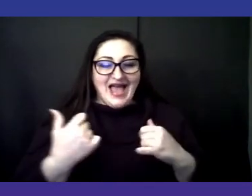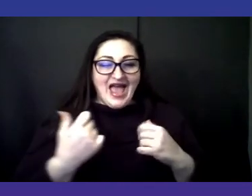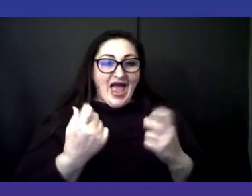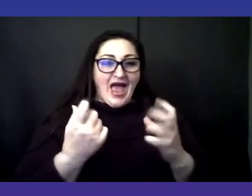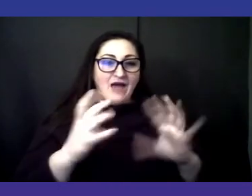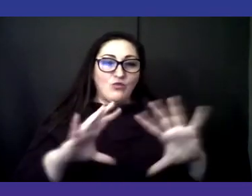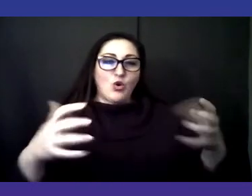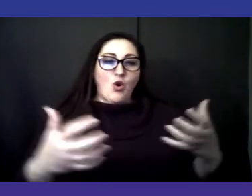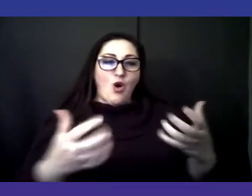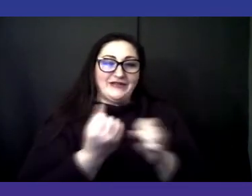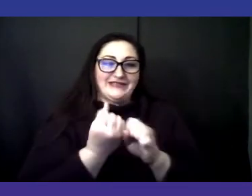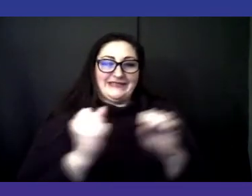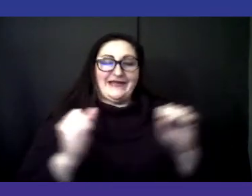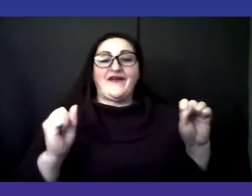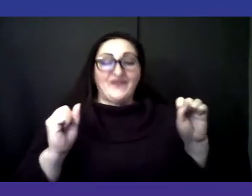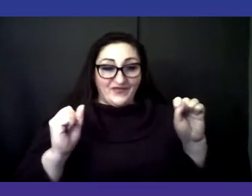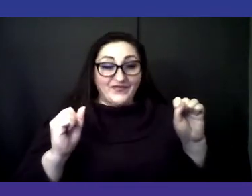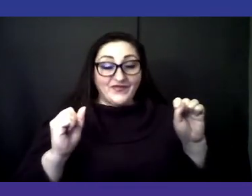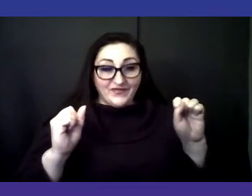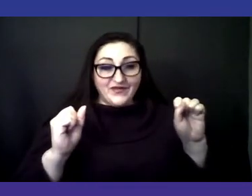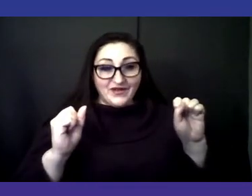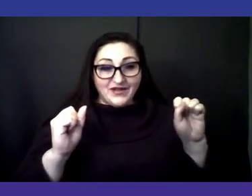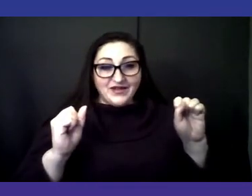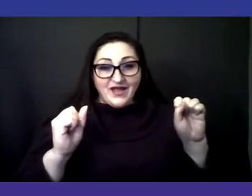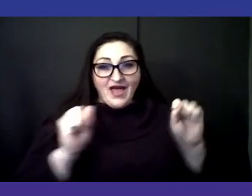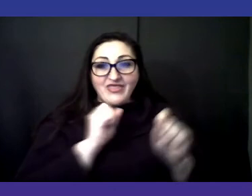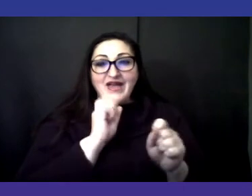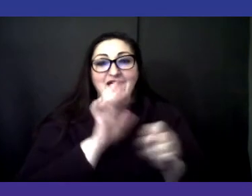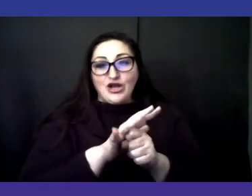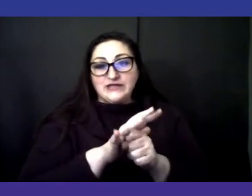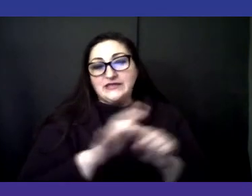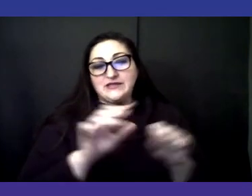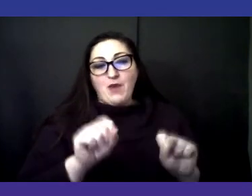that guarantees the possibility of joy.